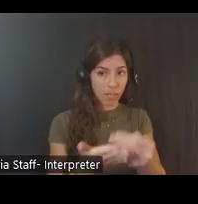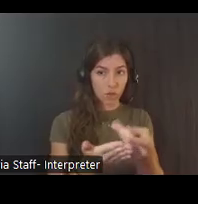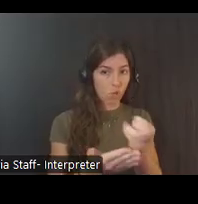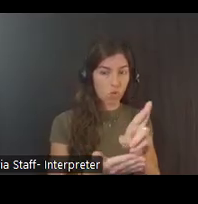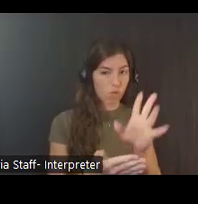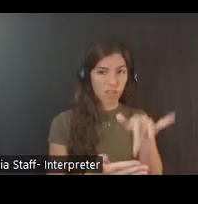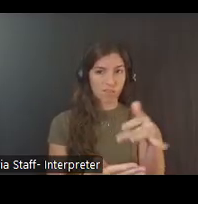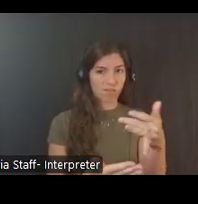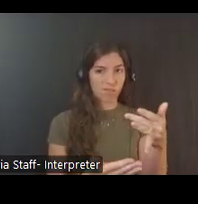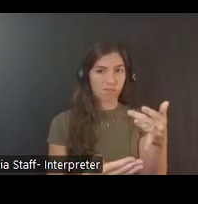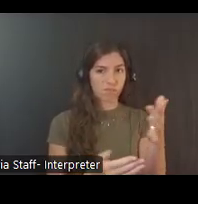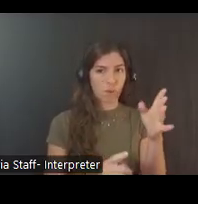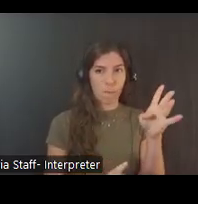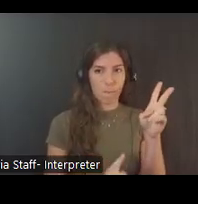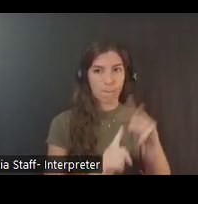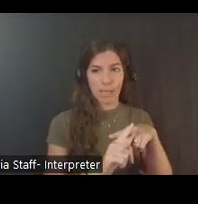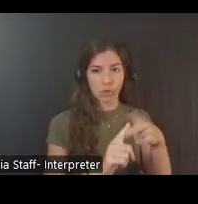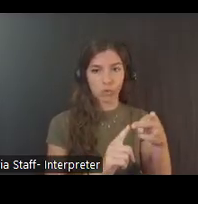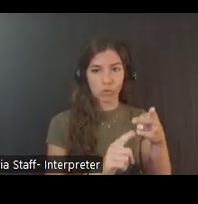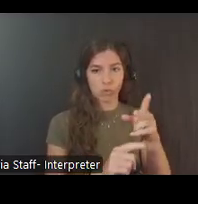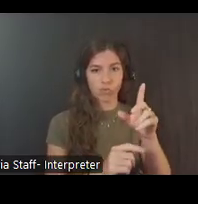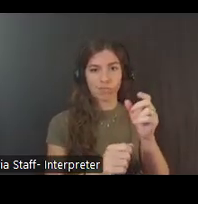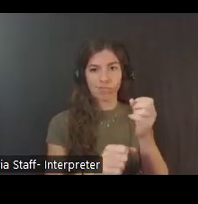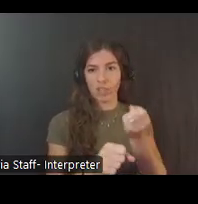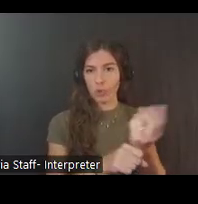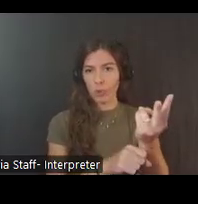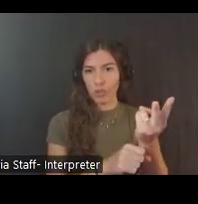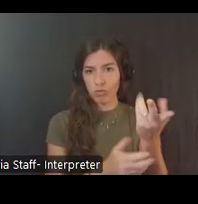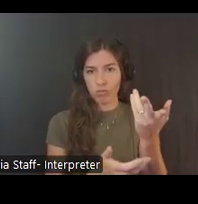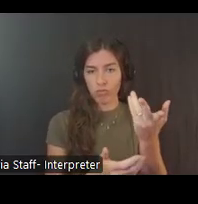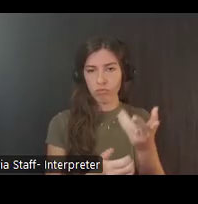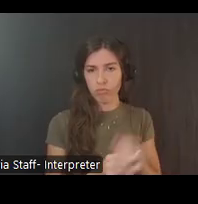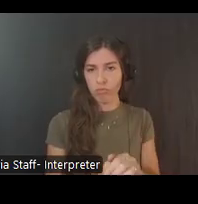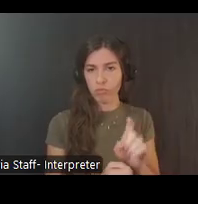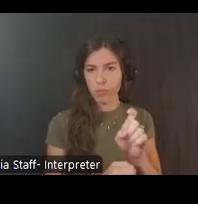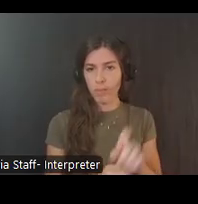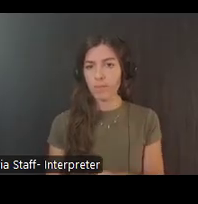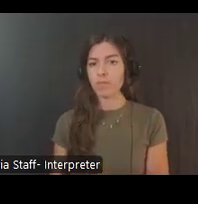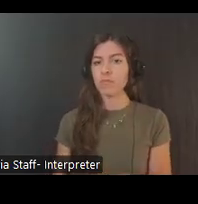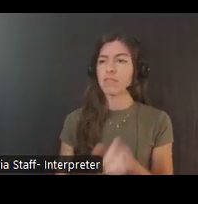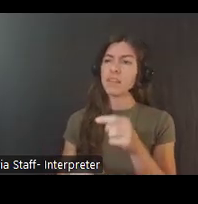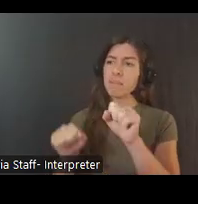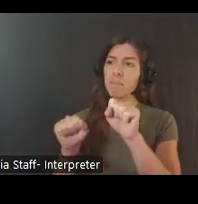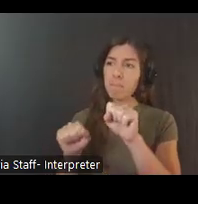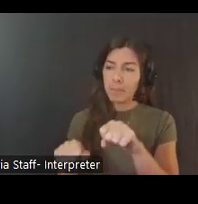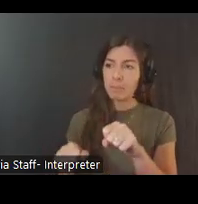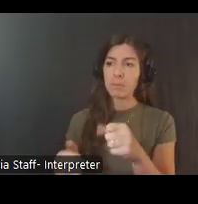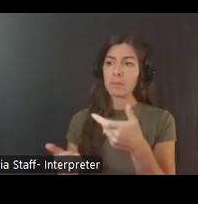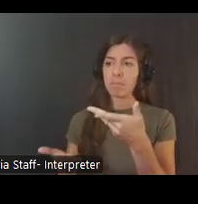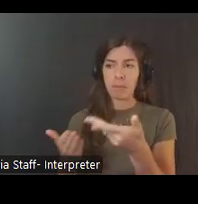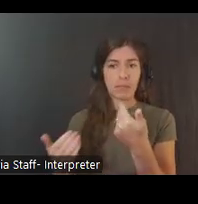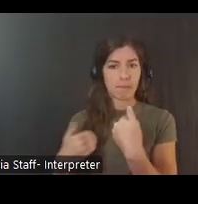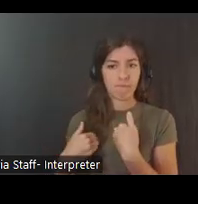that the kind of thing that would apply to 2027 money? It's feasible. We might have